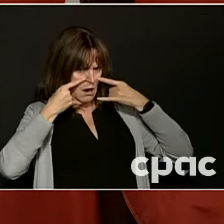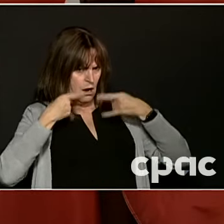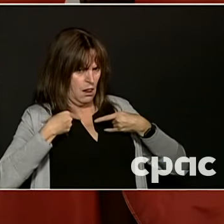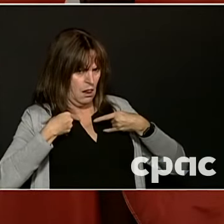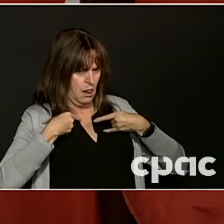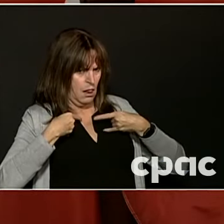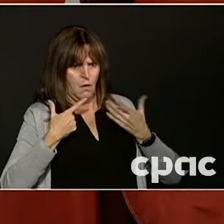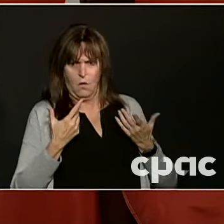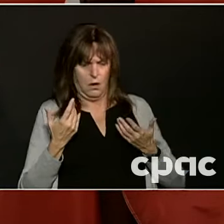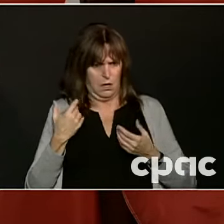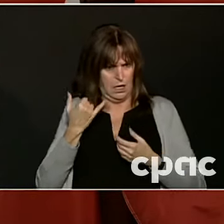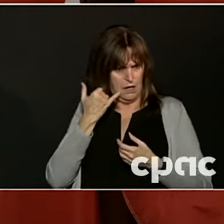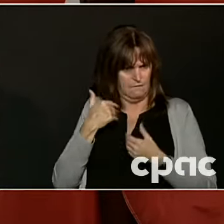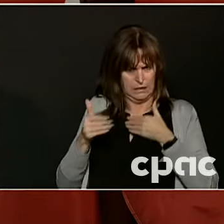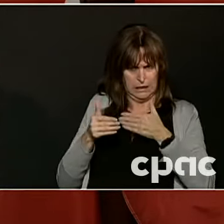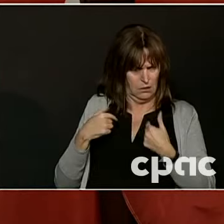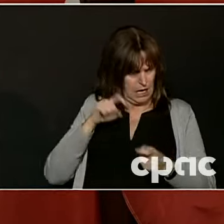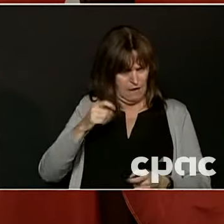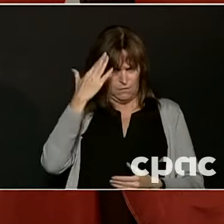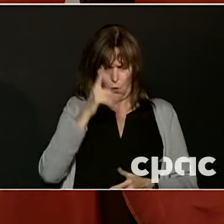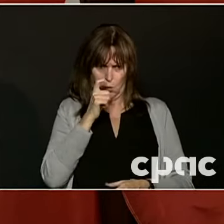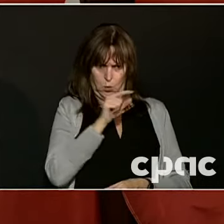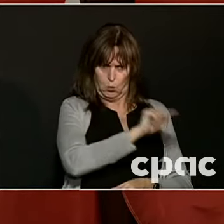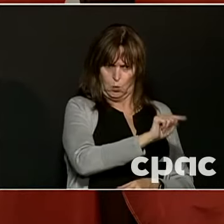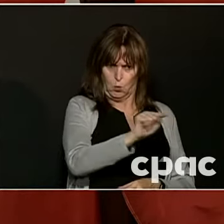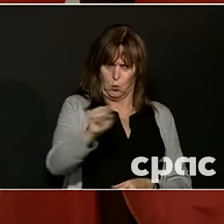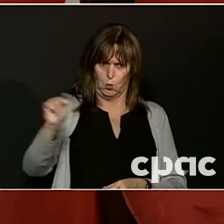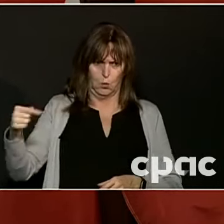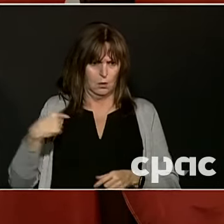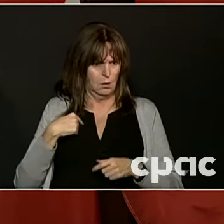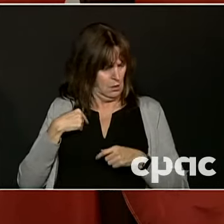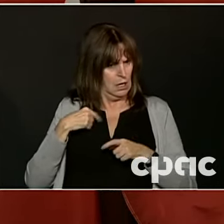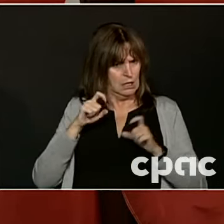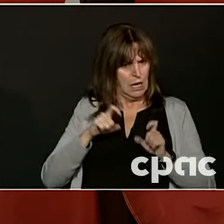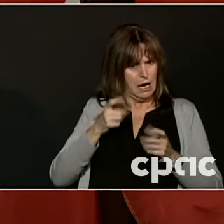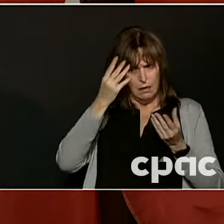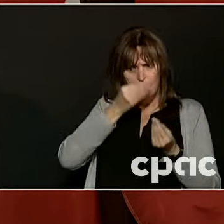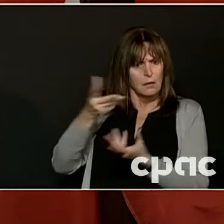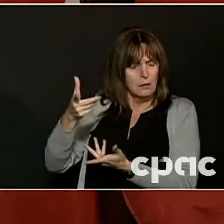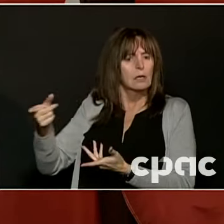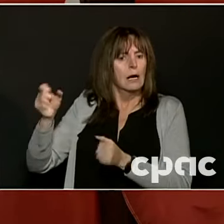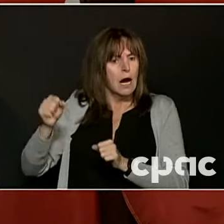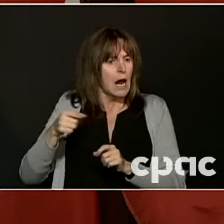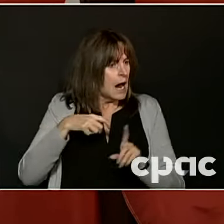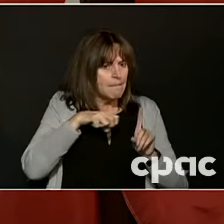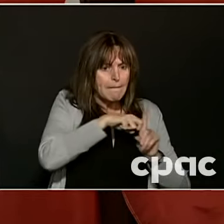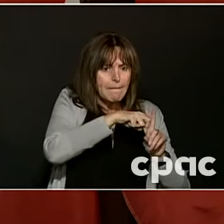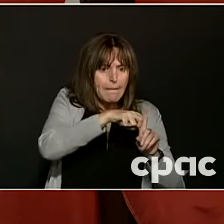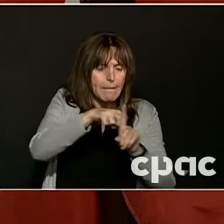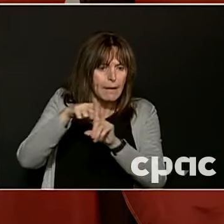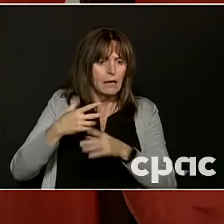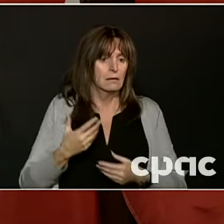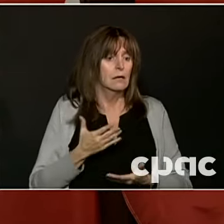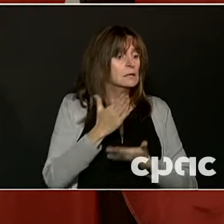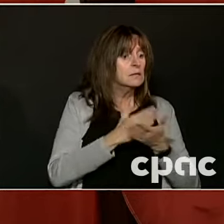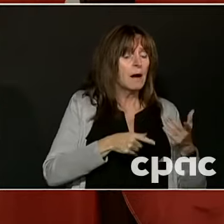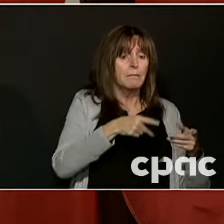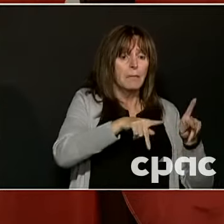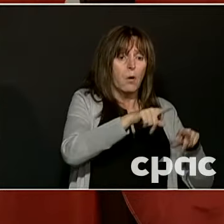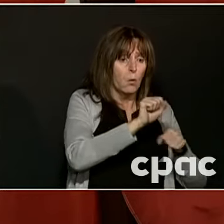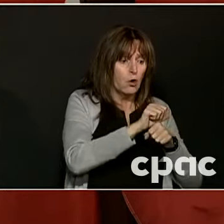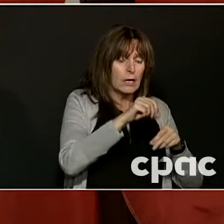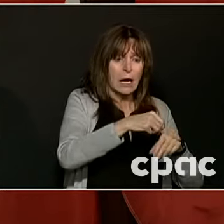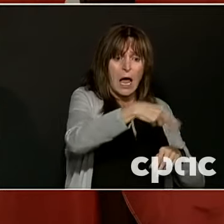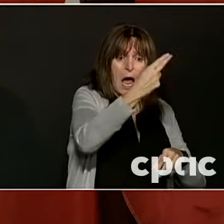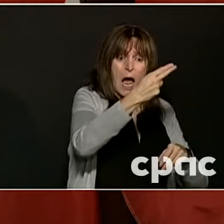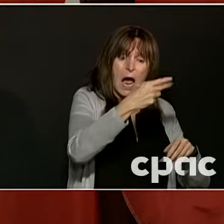know who they are so we can tell them, especially some of them may be working at high risk settings, that we should know right away and have them limit their activities until